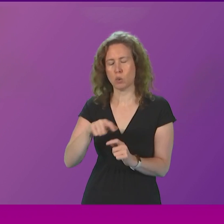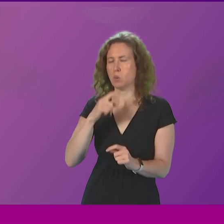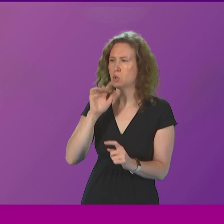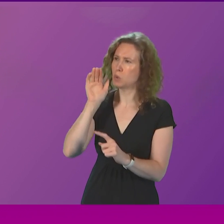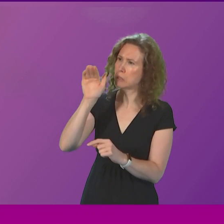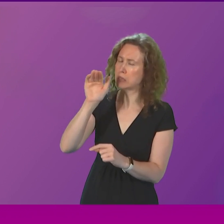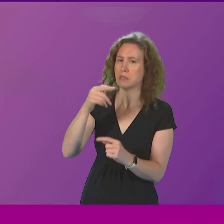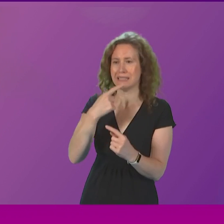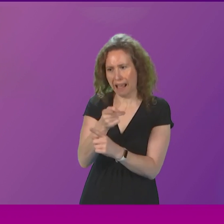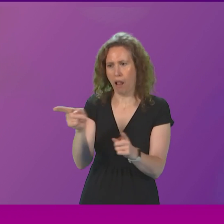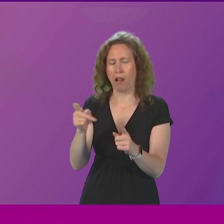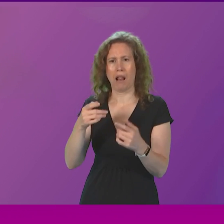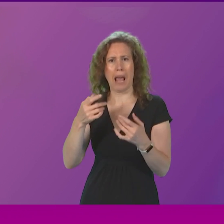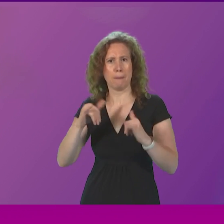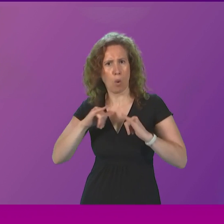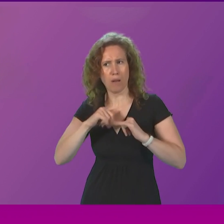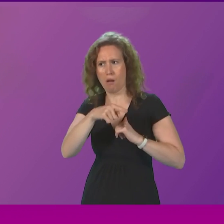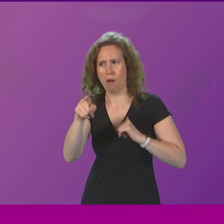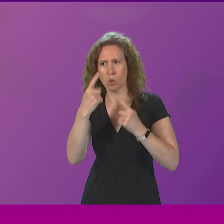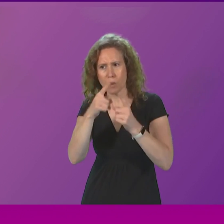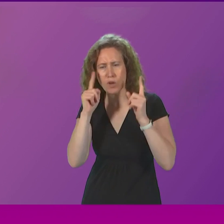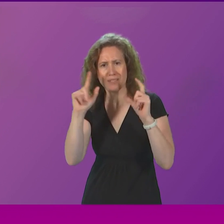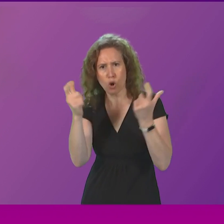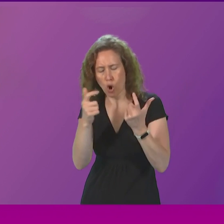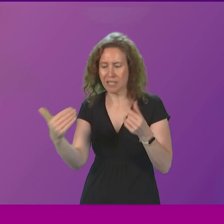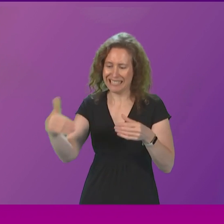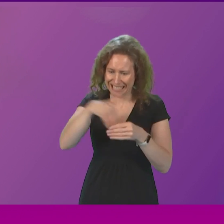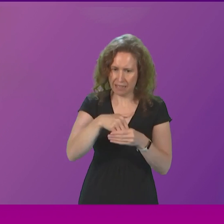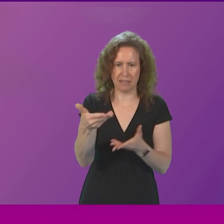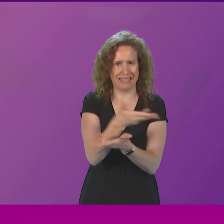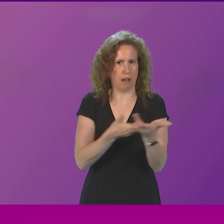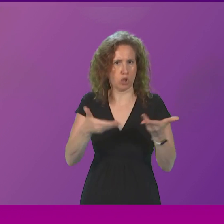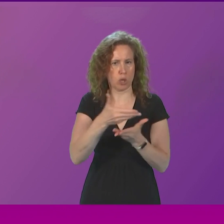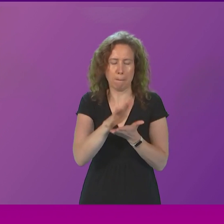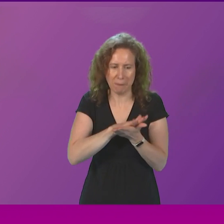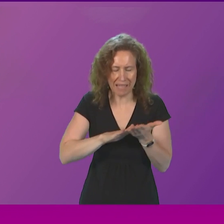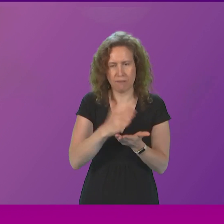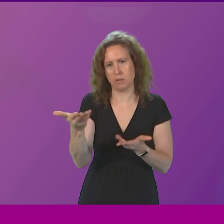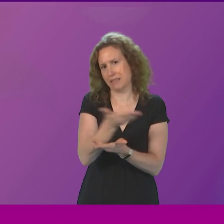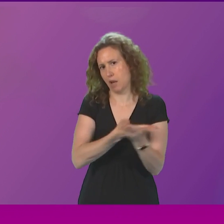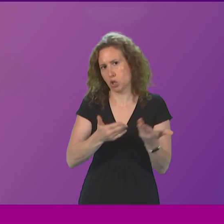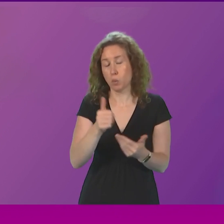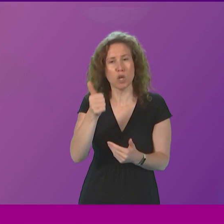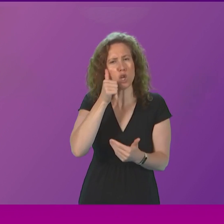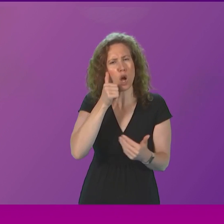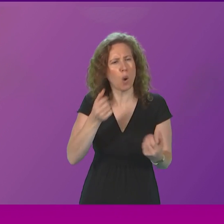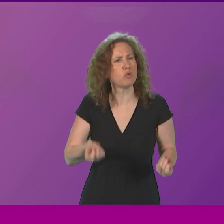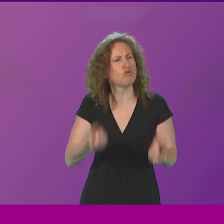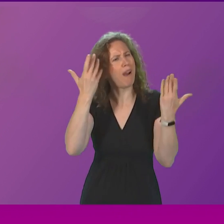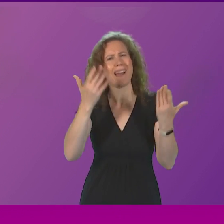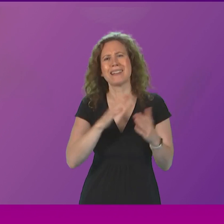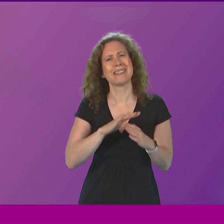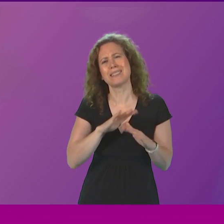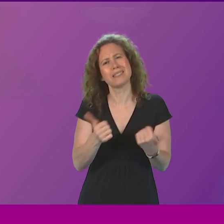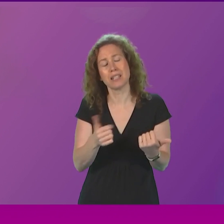for employers to get round the table, enter into meaningful discussions with our trade unions, because we know industrial action is not wanted by anybody.